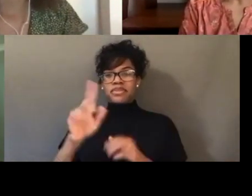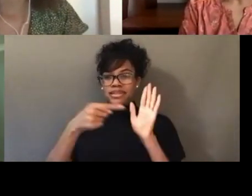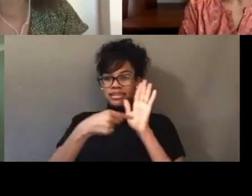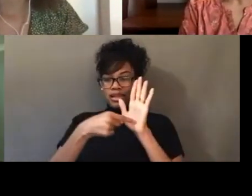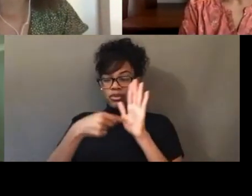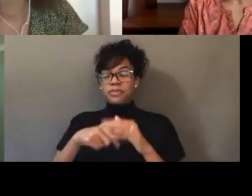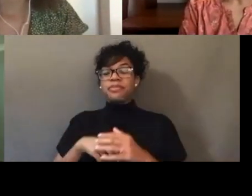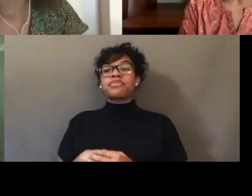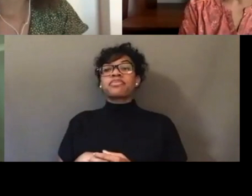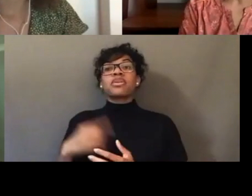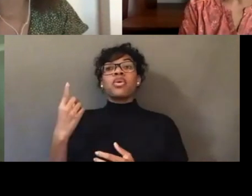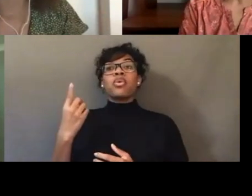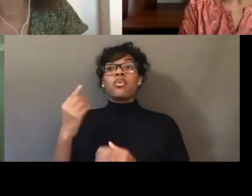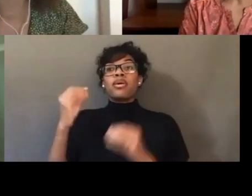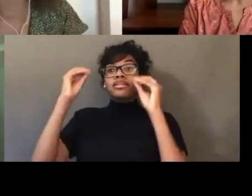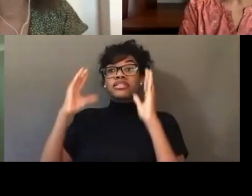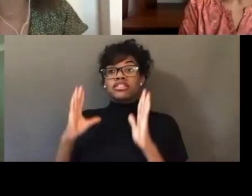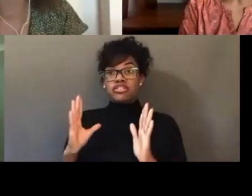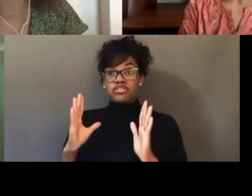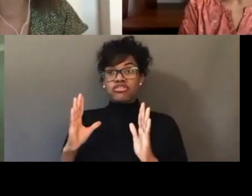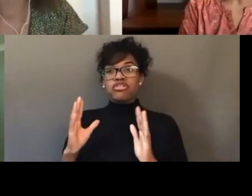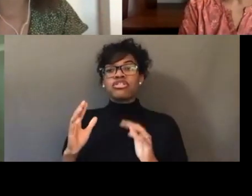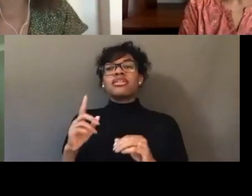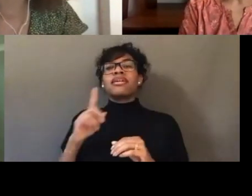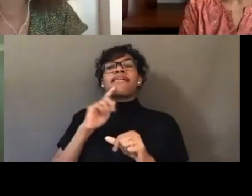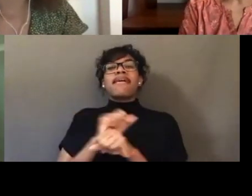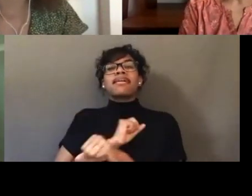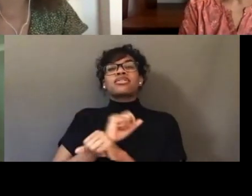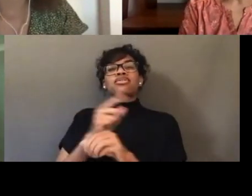carried out the ritual of a slave auction in her classroom.